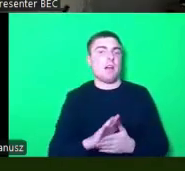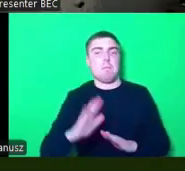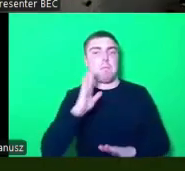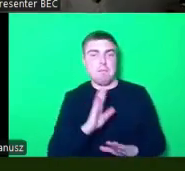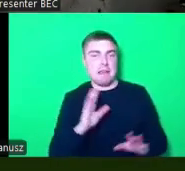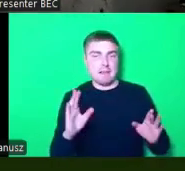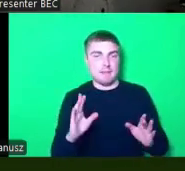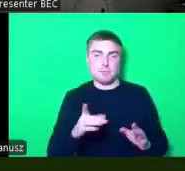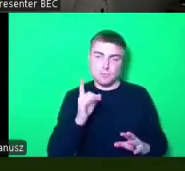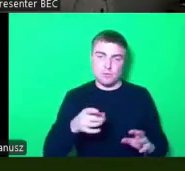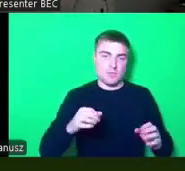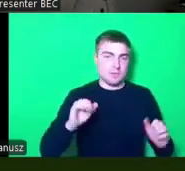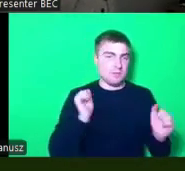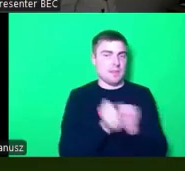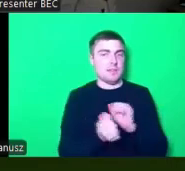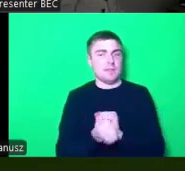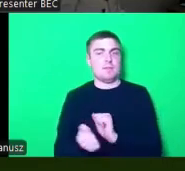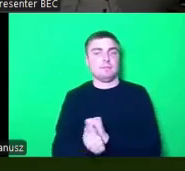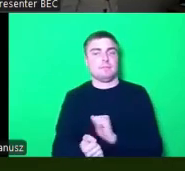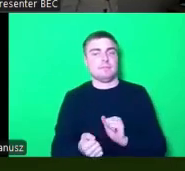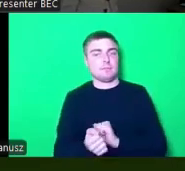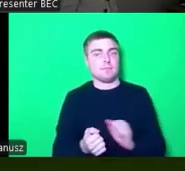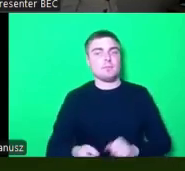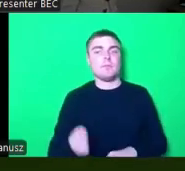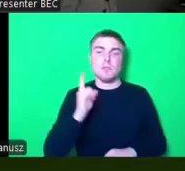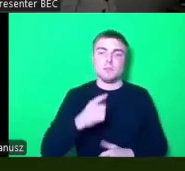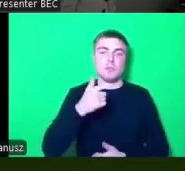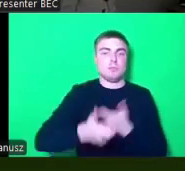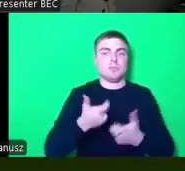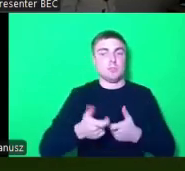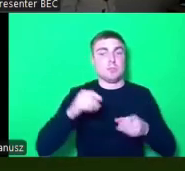in plantations, we plead for mixtures in support of the circular